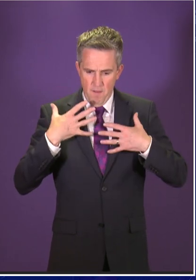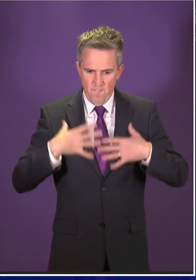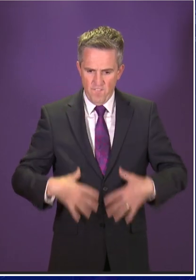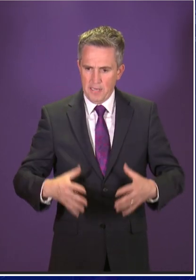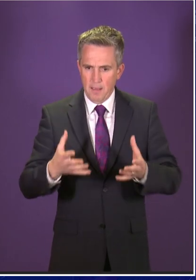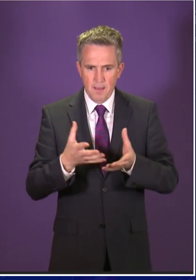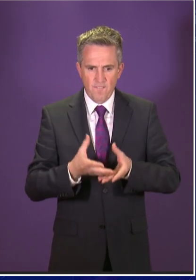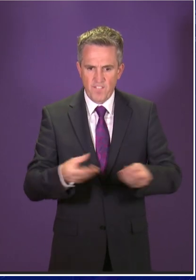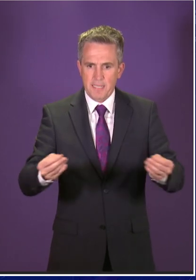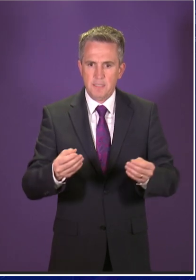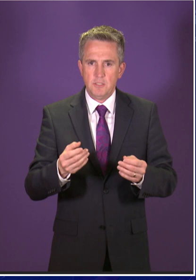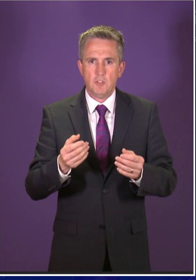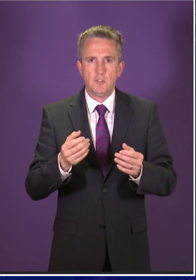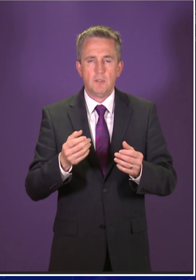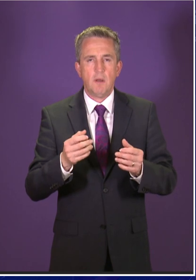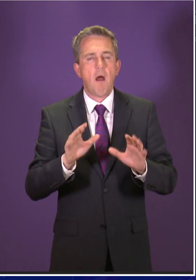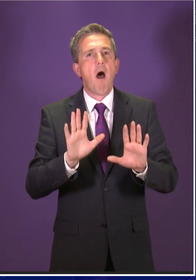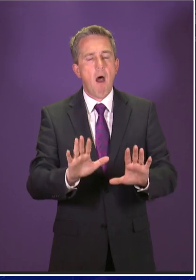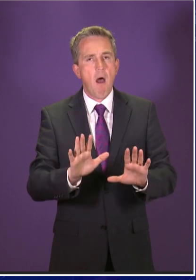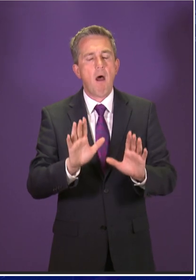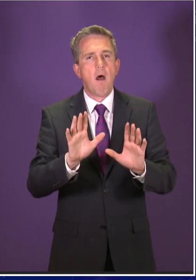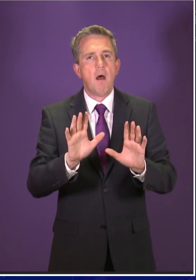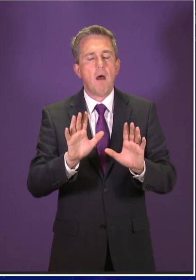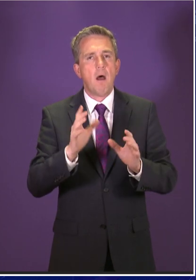mortal coil must give us pause.